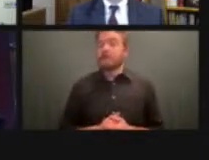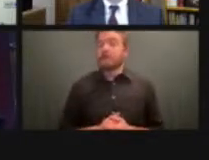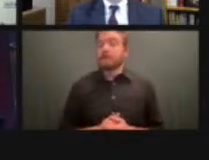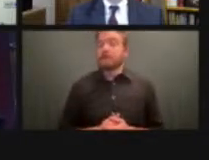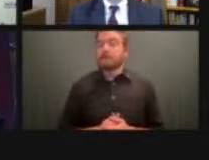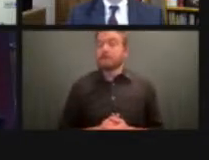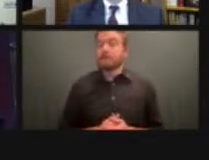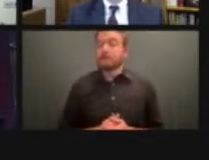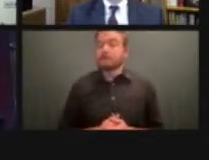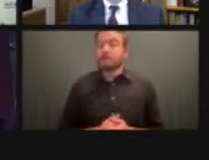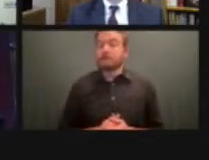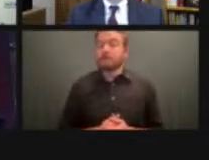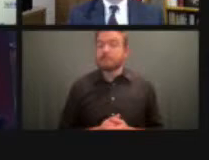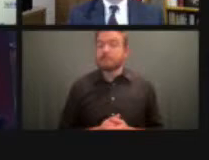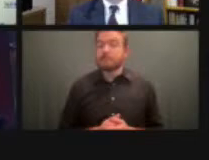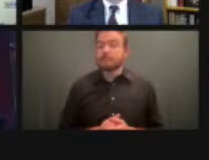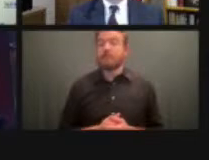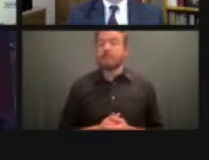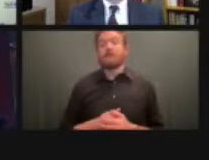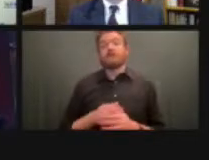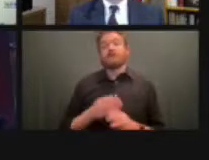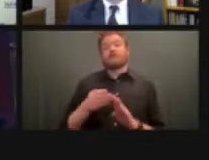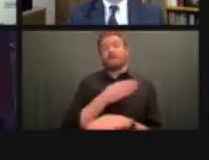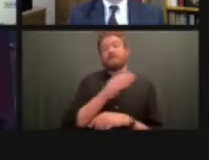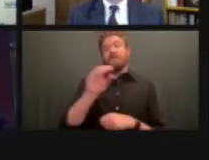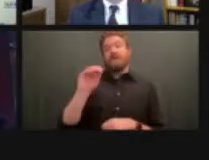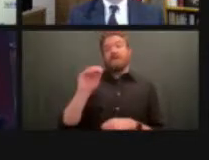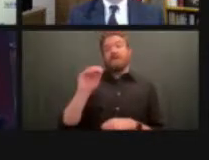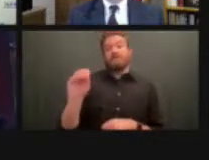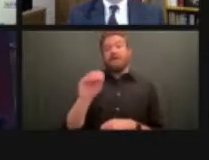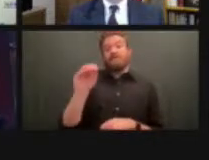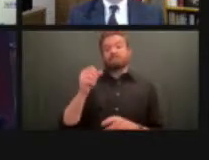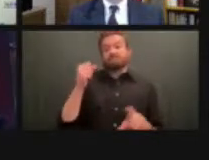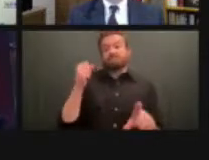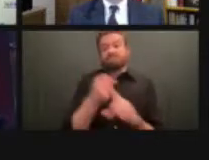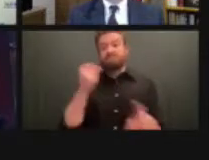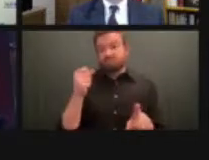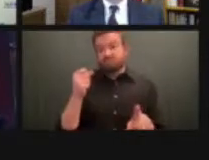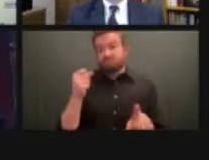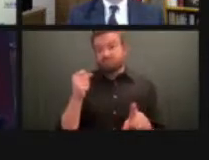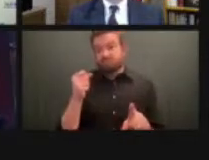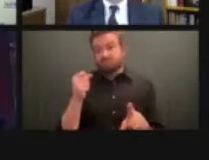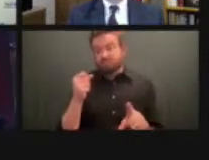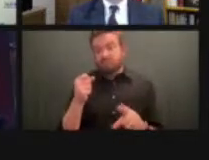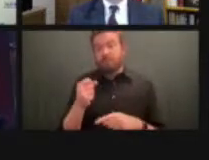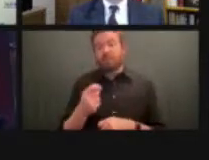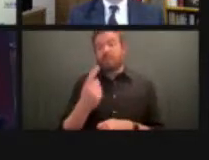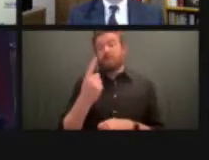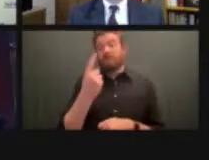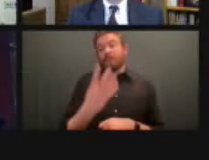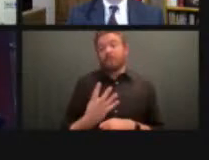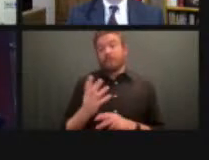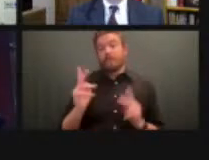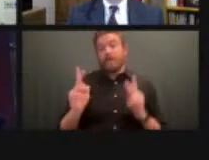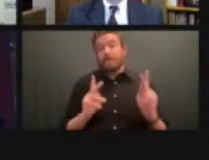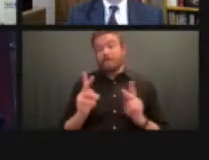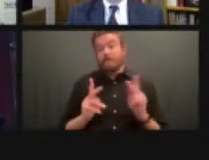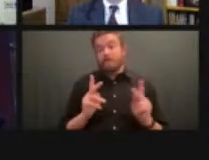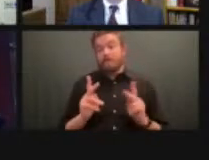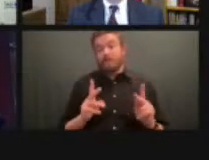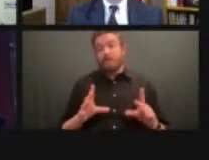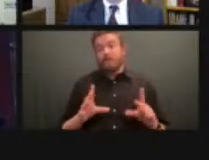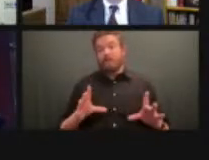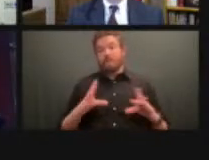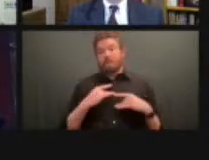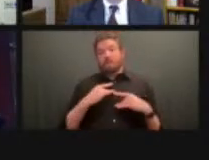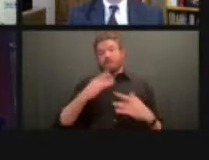tsunami really began, more than 1/4 of new infections were among those who had completed their primary vaccination courses. Thank God,